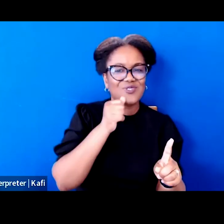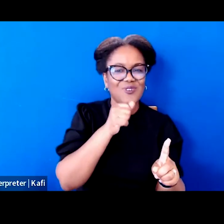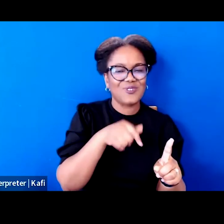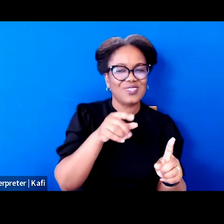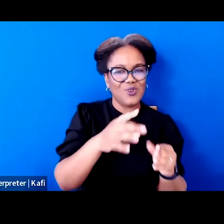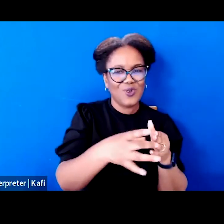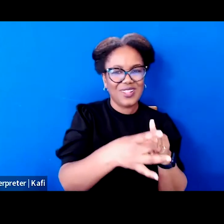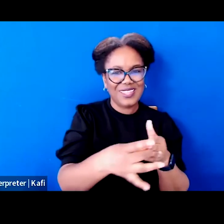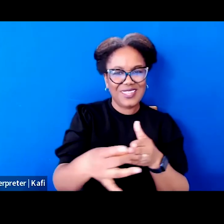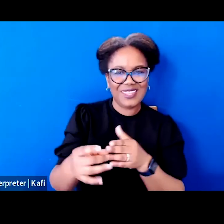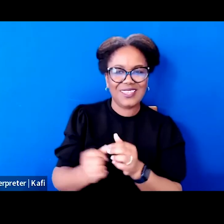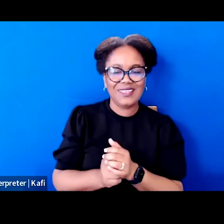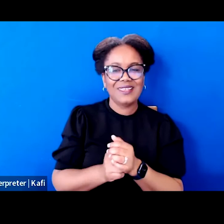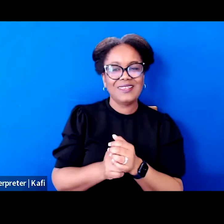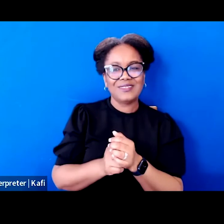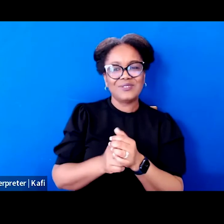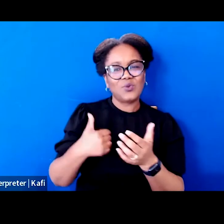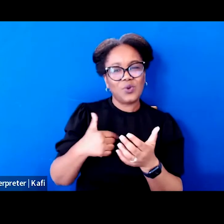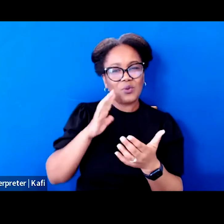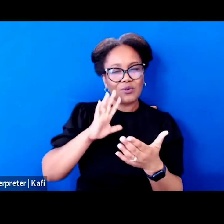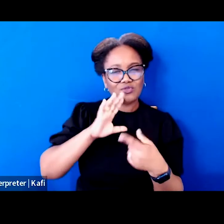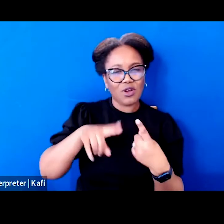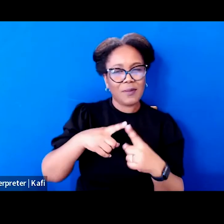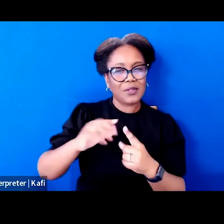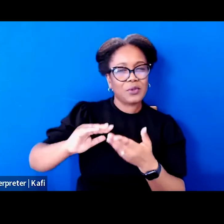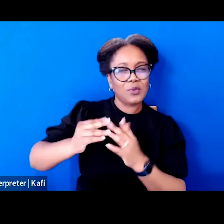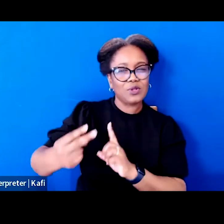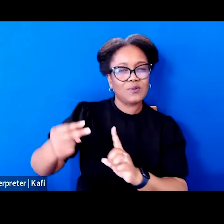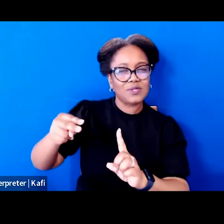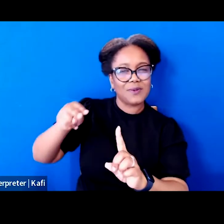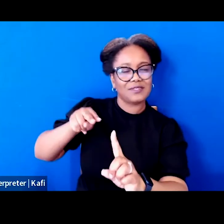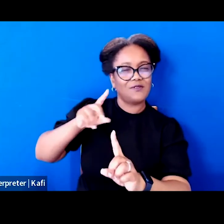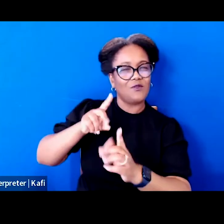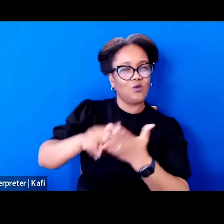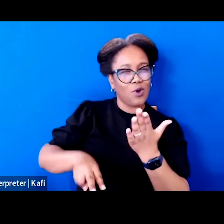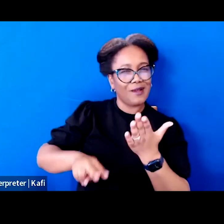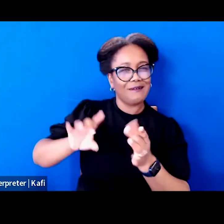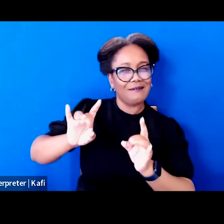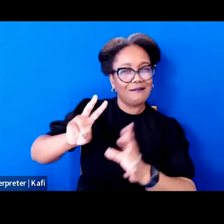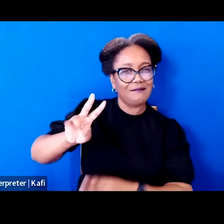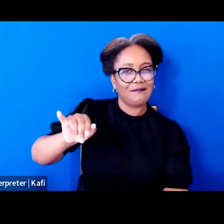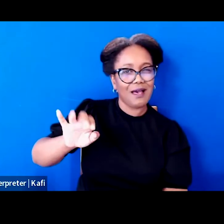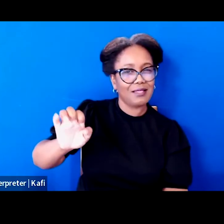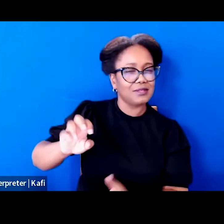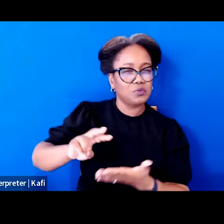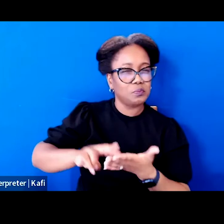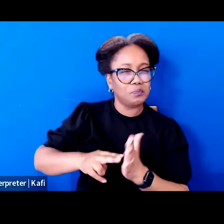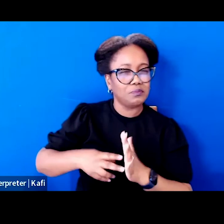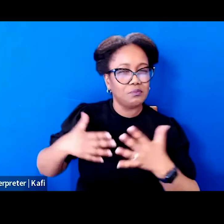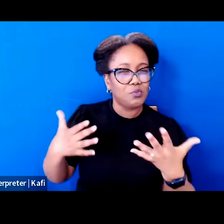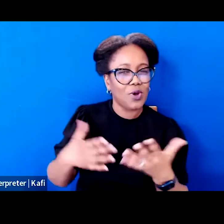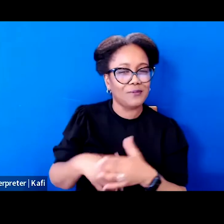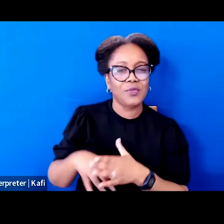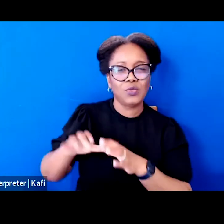that is beyond the hate discourse that everyone has been talking about. And then, of course, we lead a conference every year with